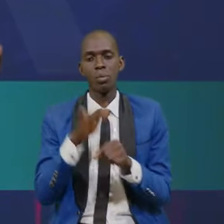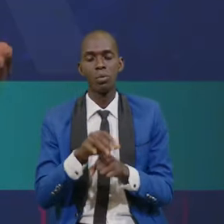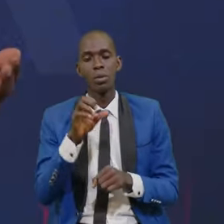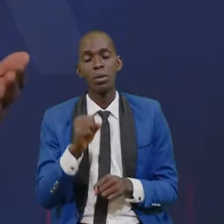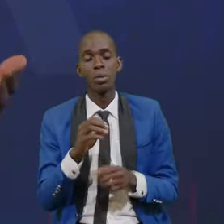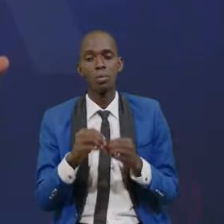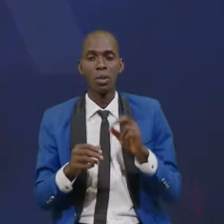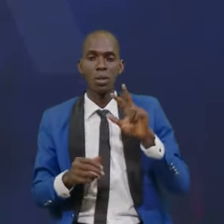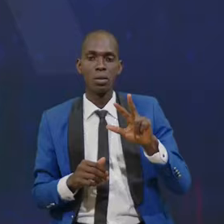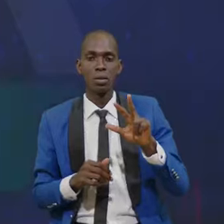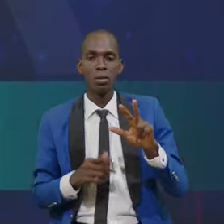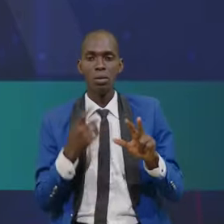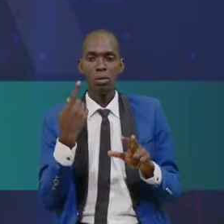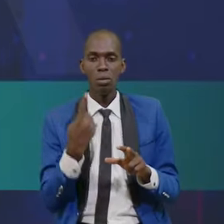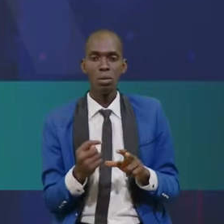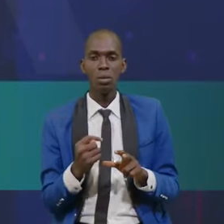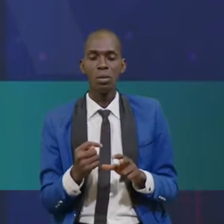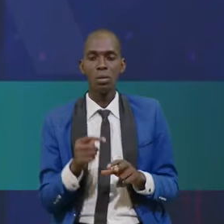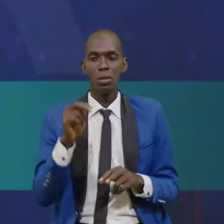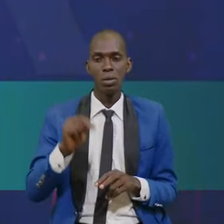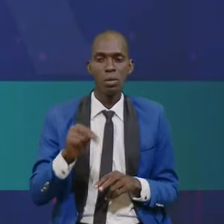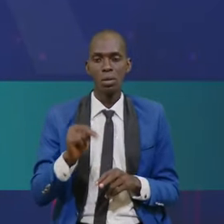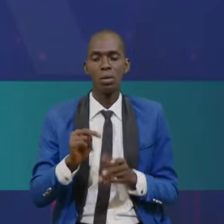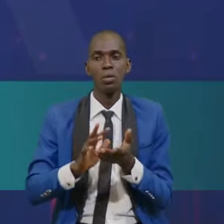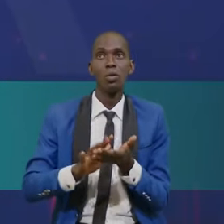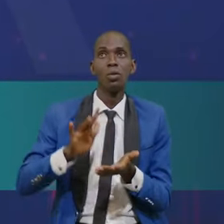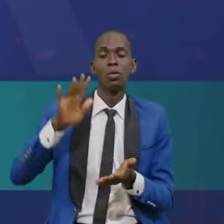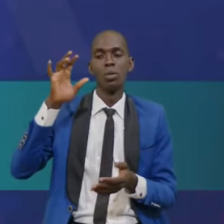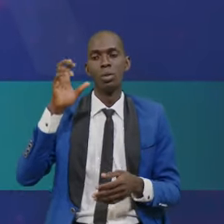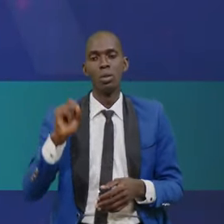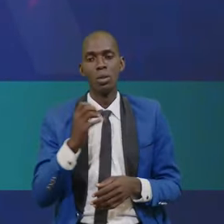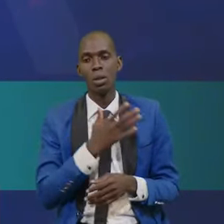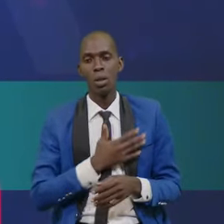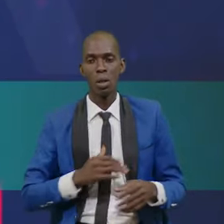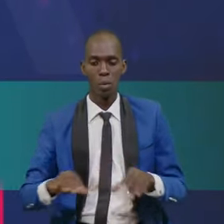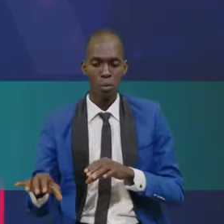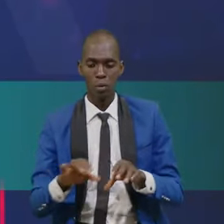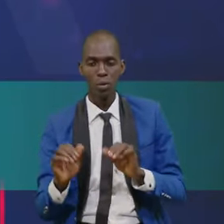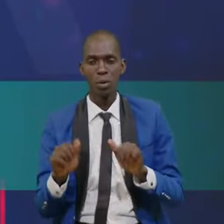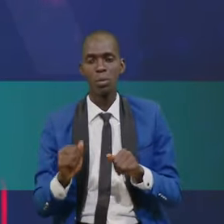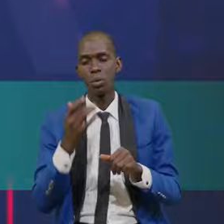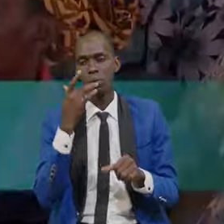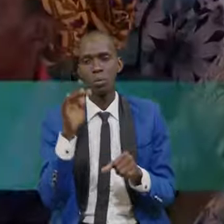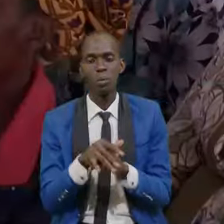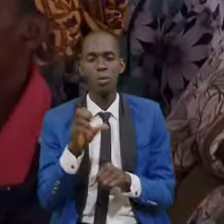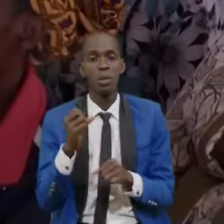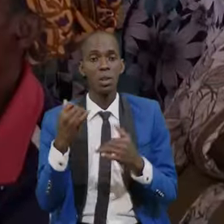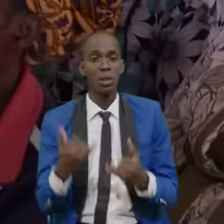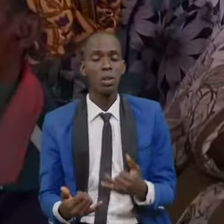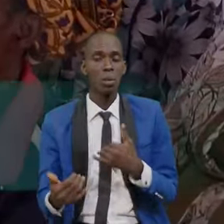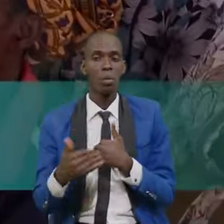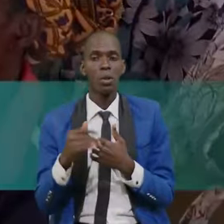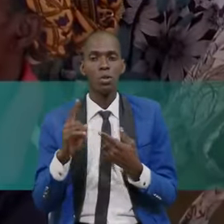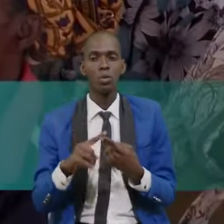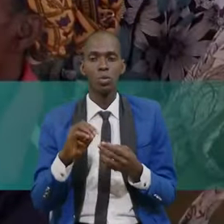the expedient, glorious, and performable promises. Look at number one. Number